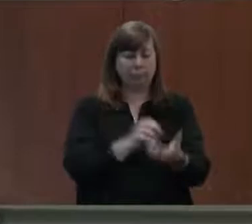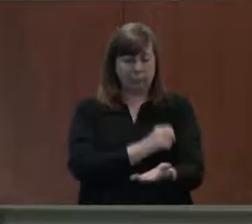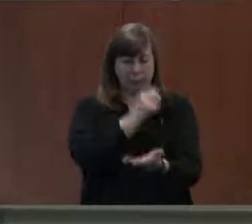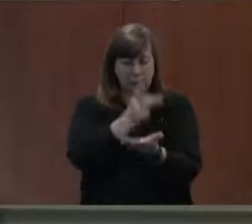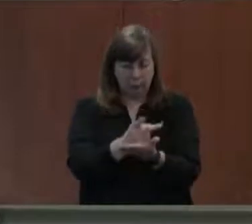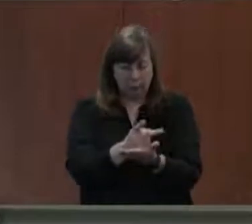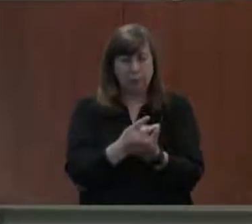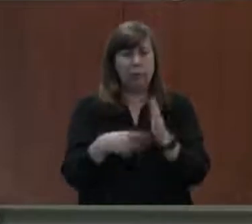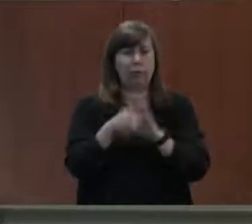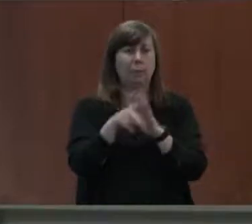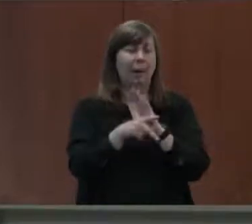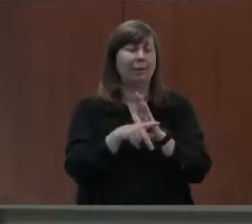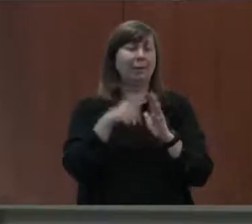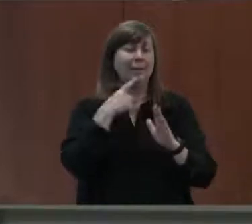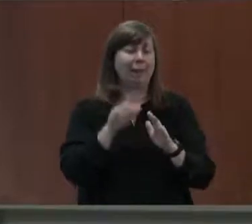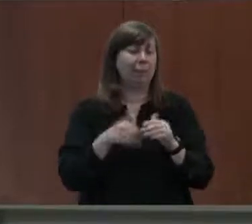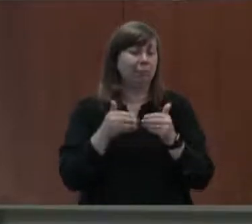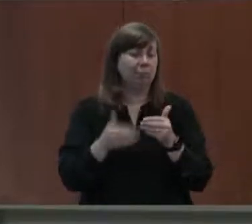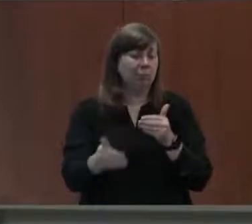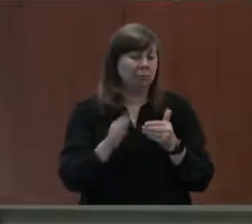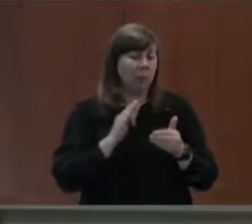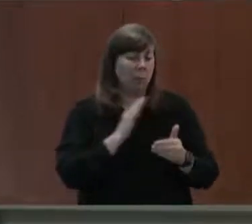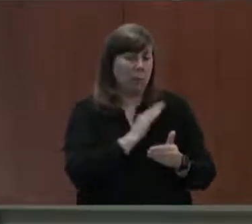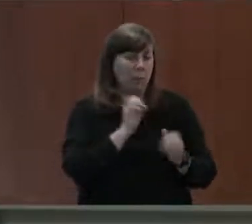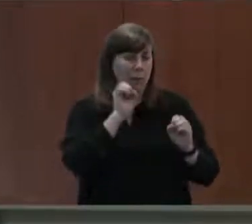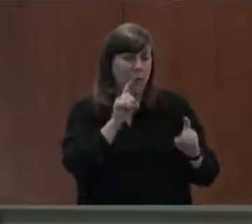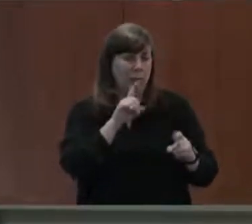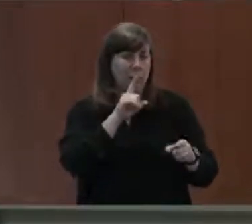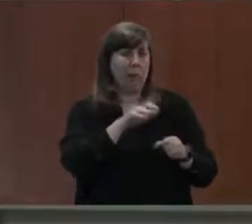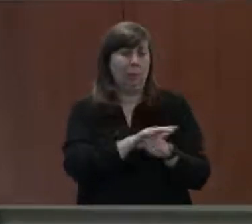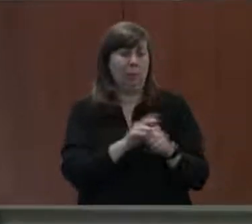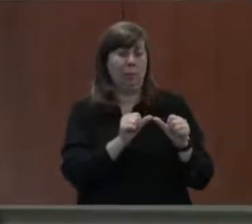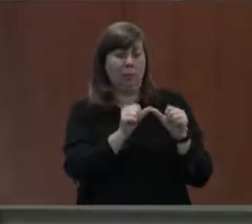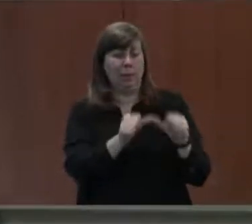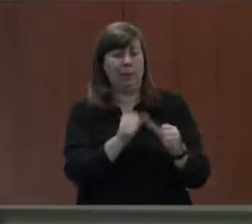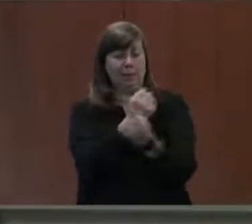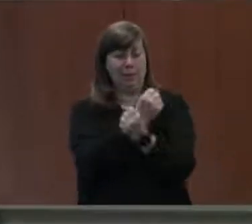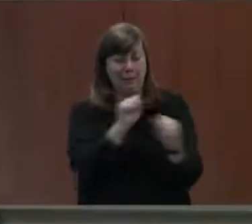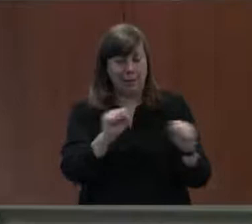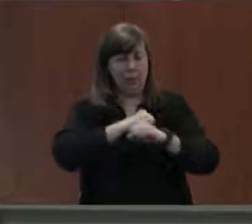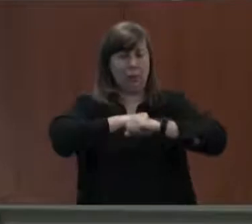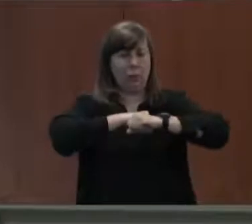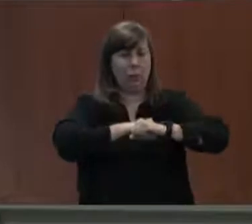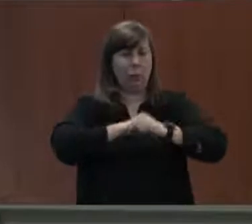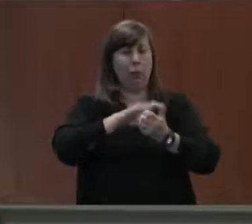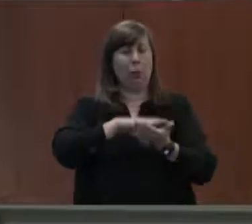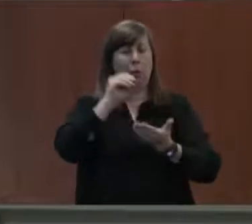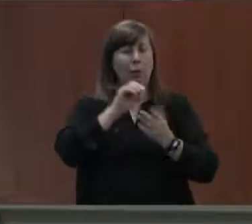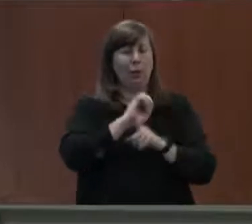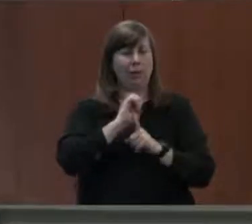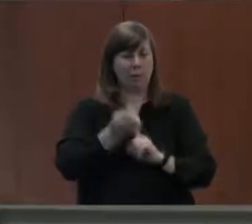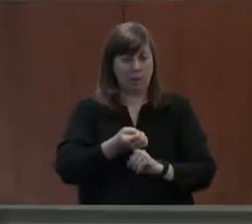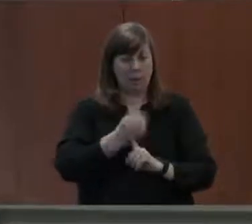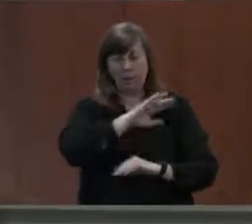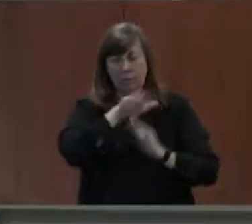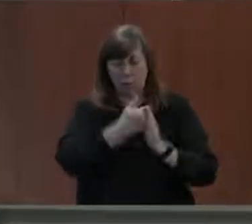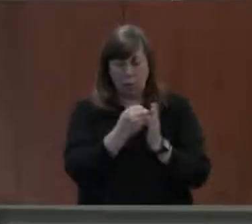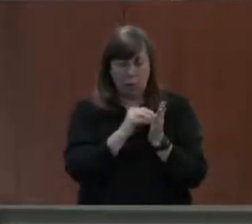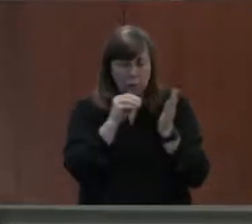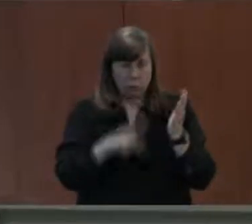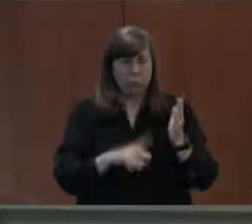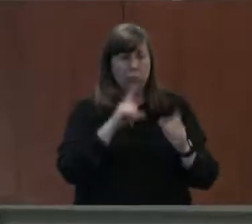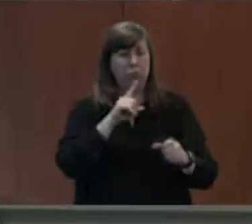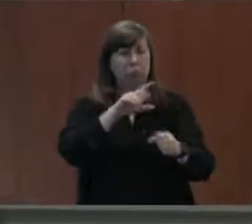the recommended policy, which sets forth the Board of Education's commitment to maintaining a safe and secure learning environment for all students